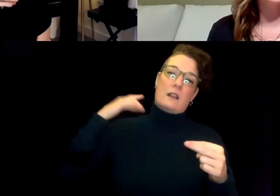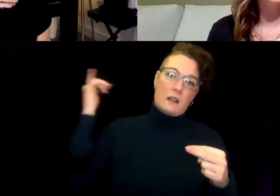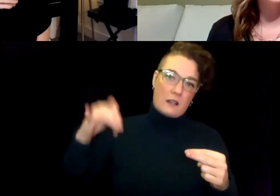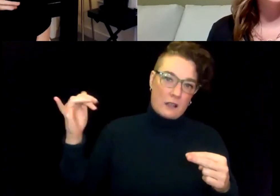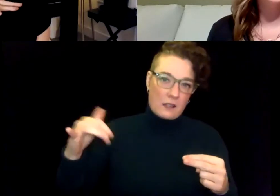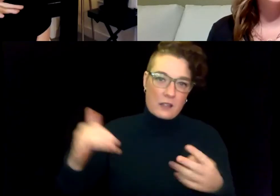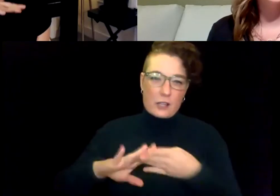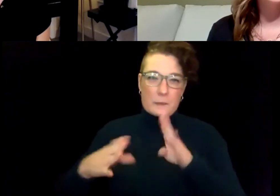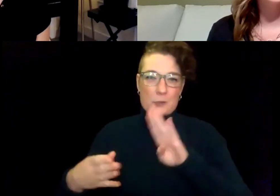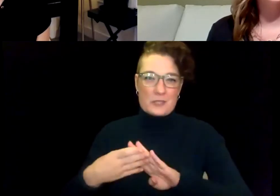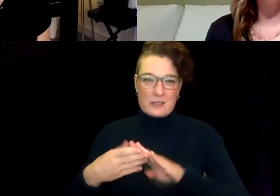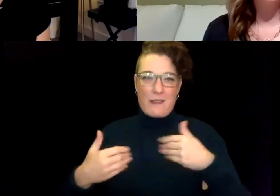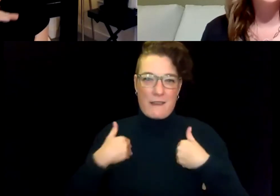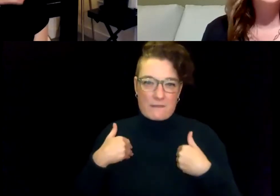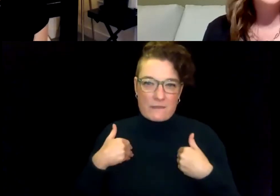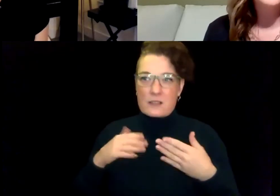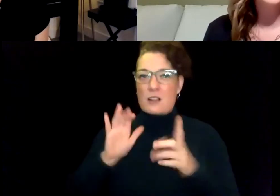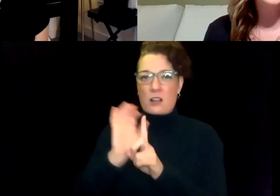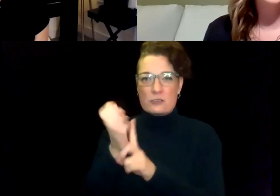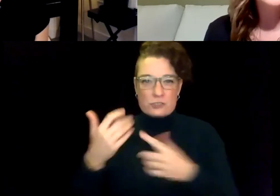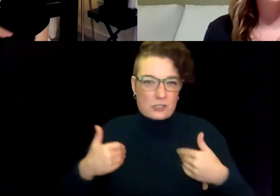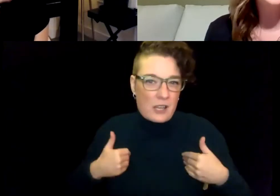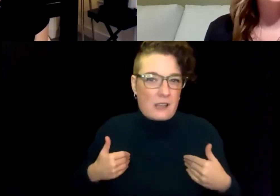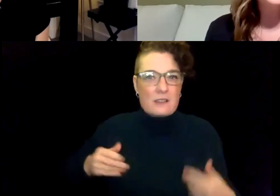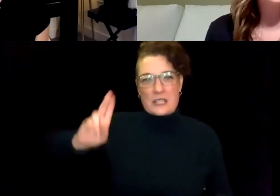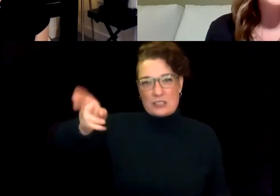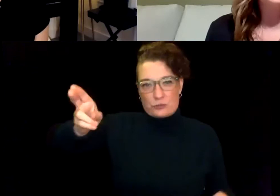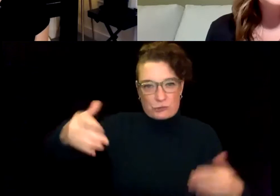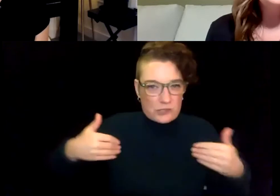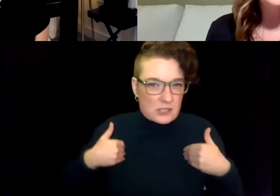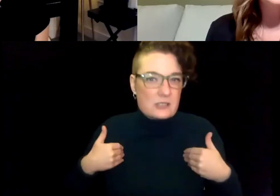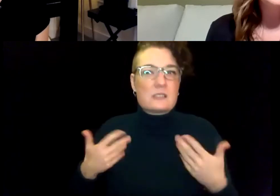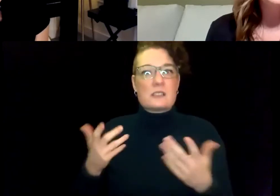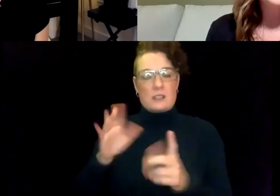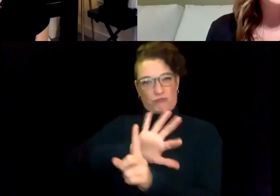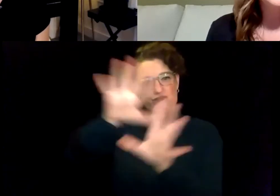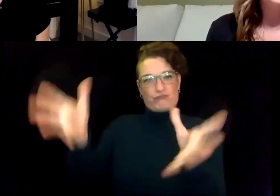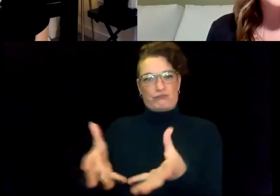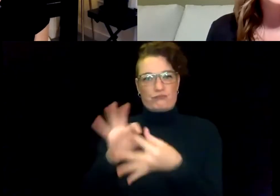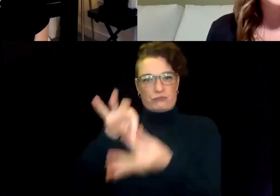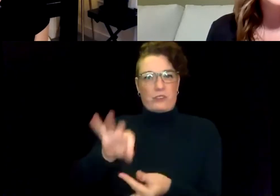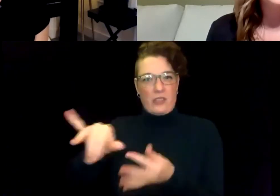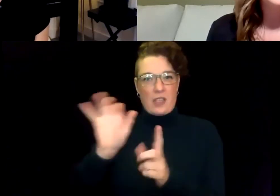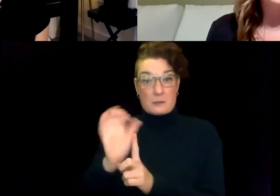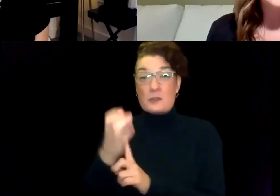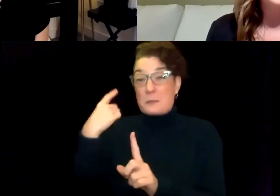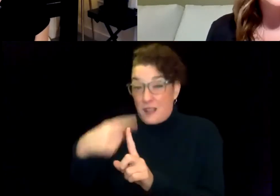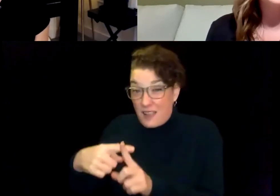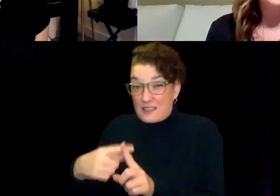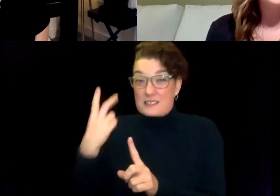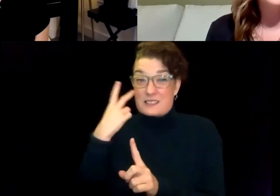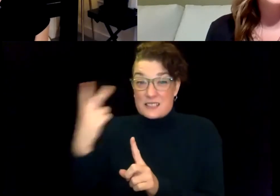and the culture and the history around this community, and also see the structures that